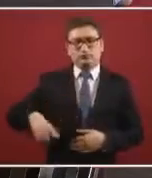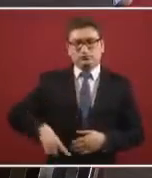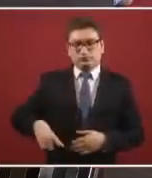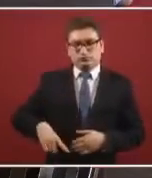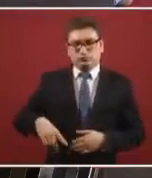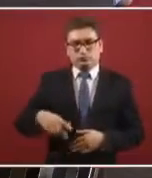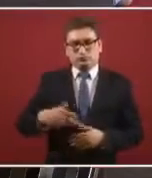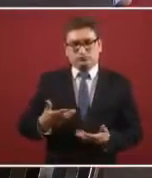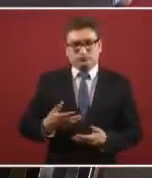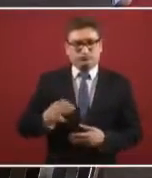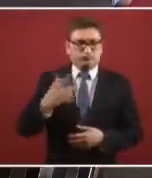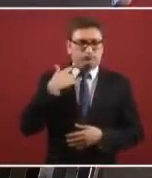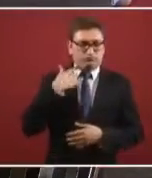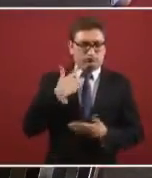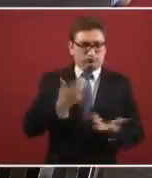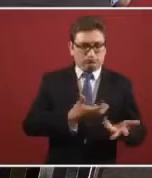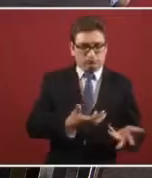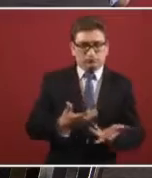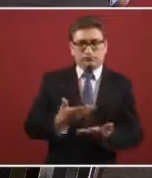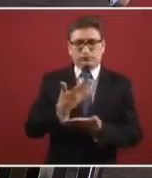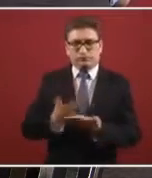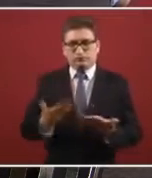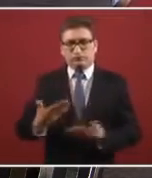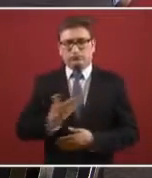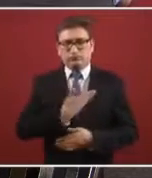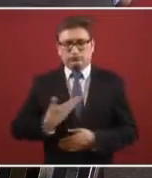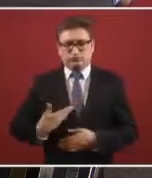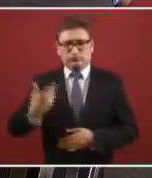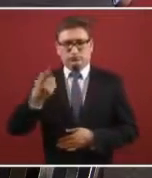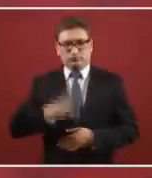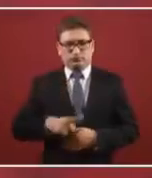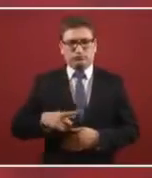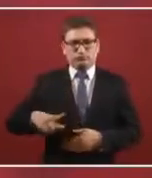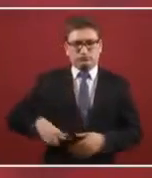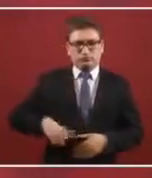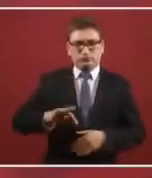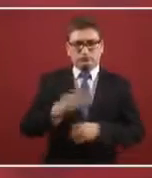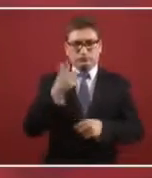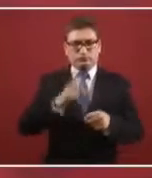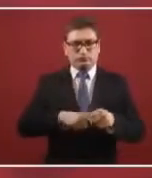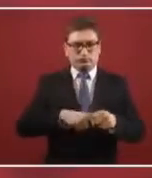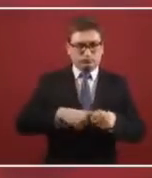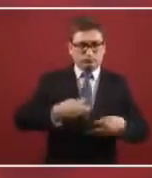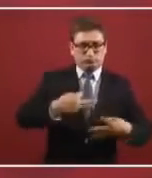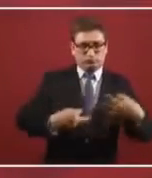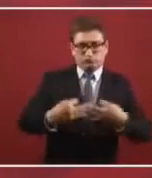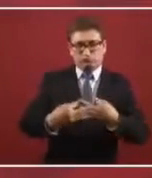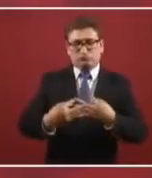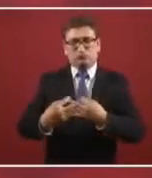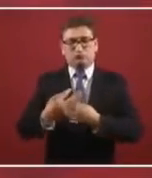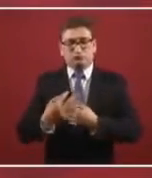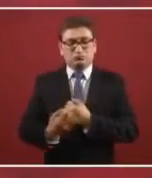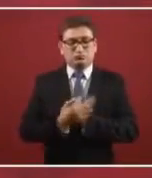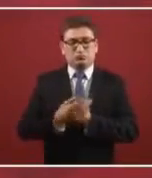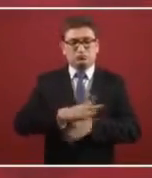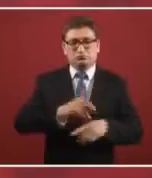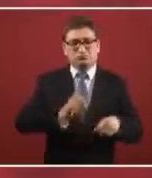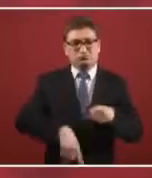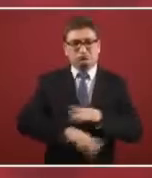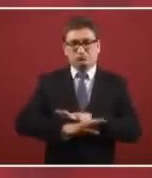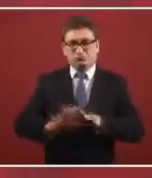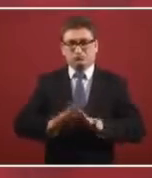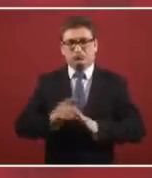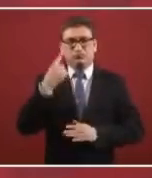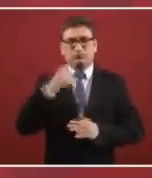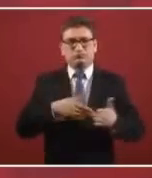people from República, finding out todas las dependencias all del gobierno what was federal happening with nos those young hemos people. desistido So we've para no just poner stopped those so that there would